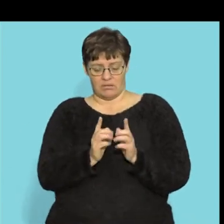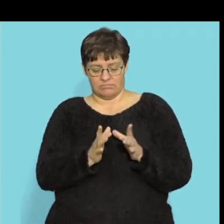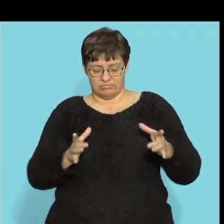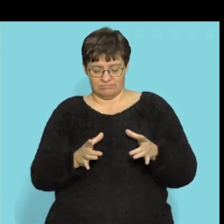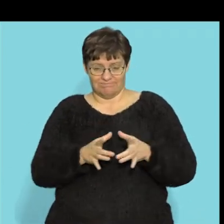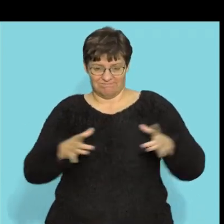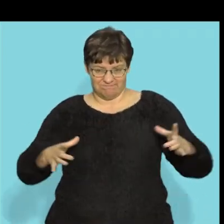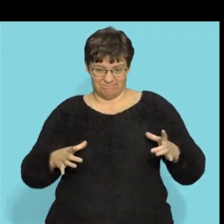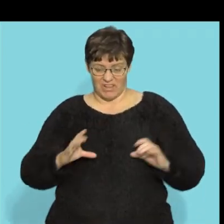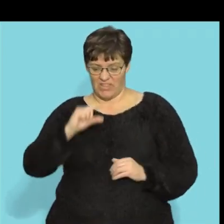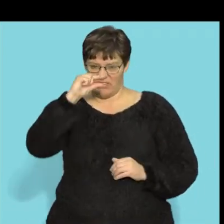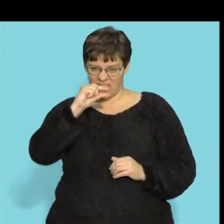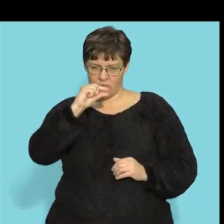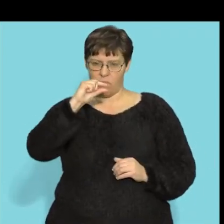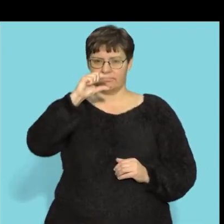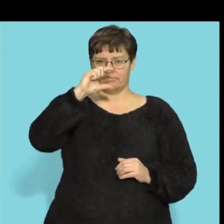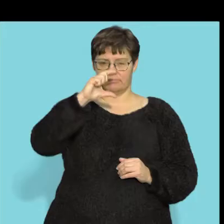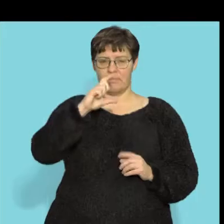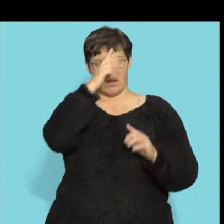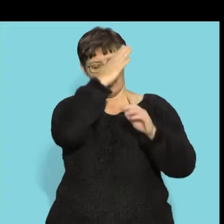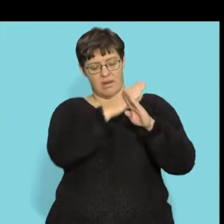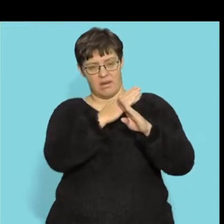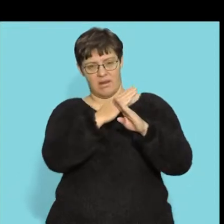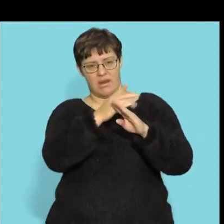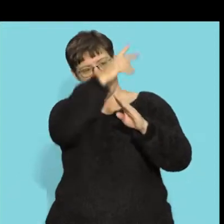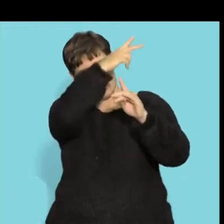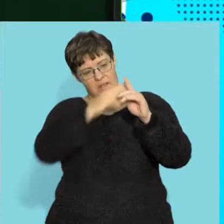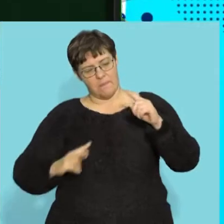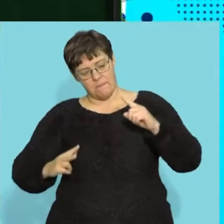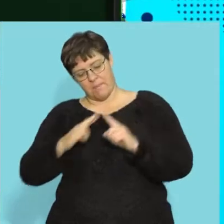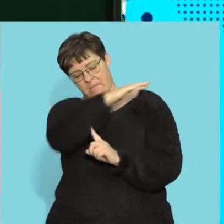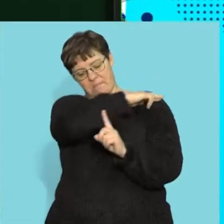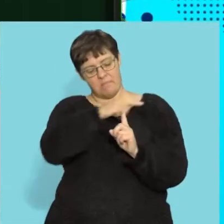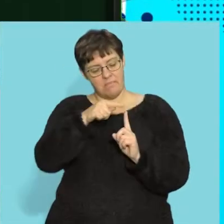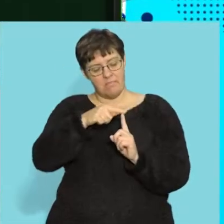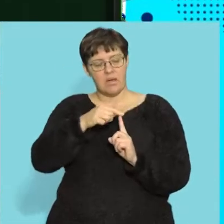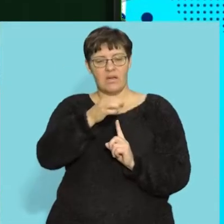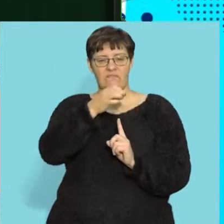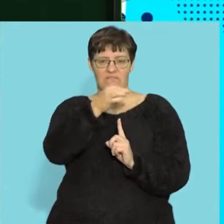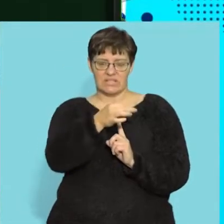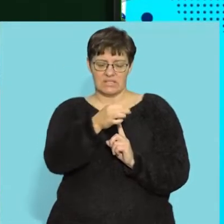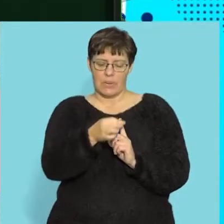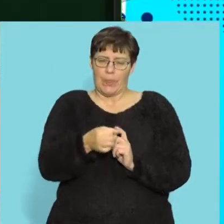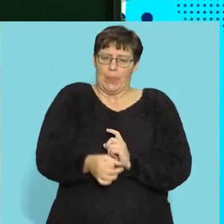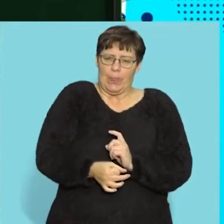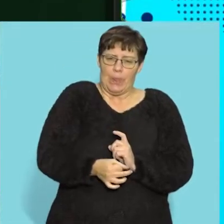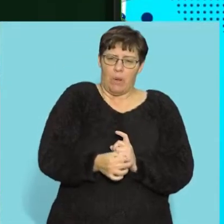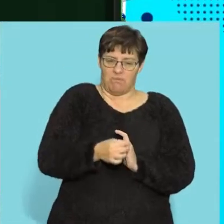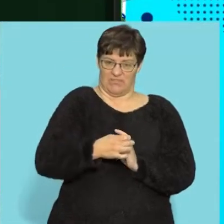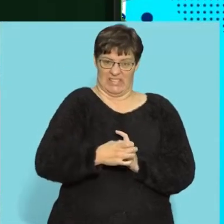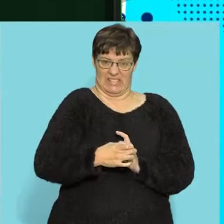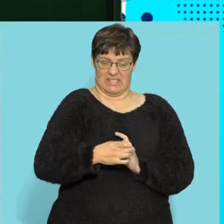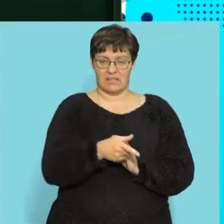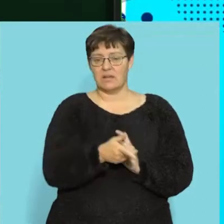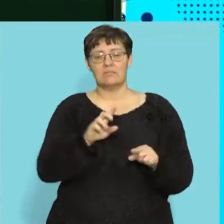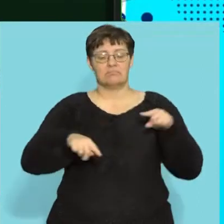we're talking about the cross-sectional area. Because if you pick up a material at random, it can be a piece of